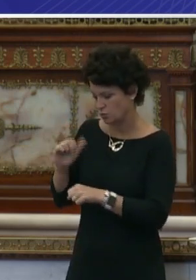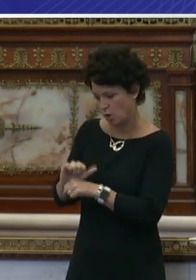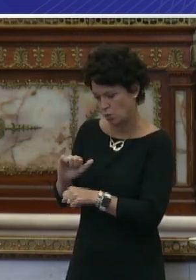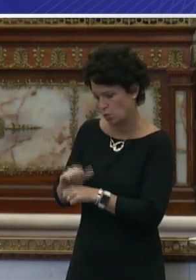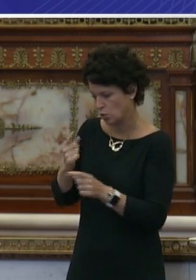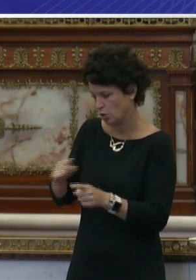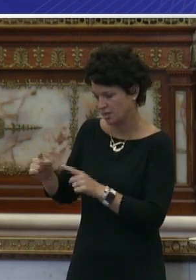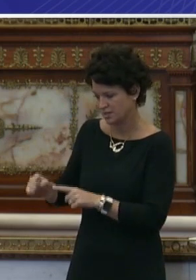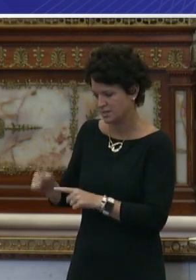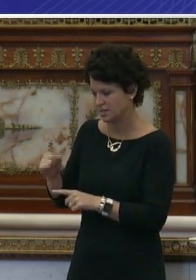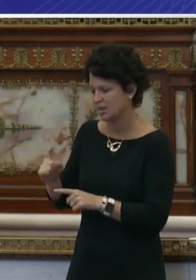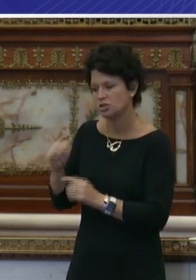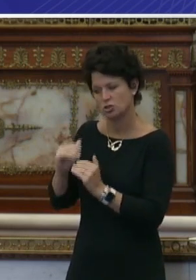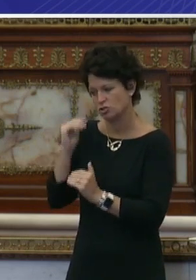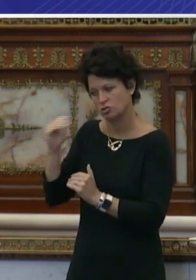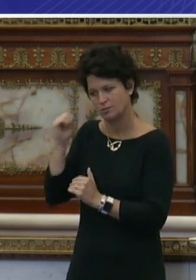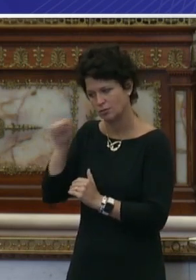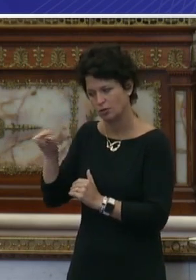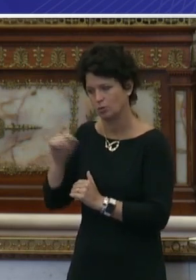I think is a little bit of an overreach.